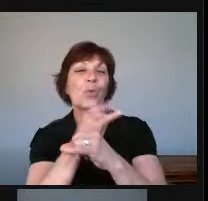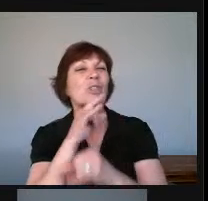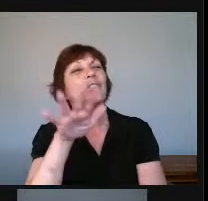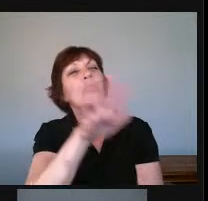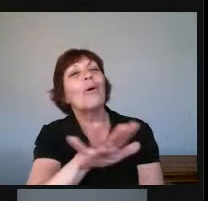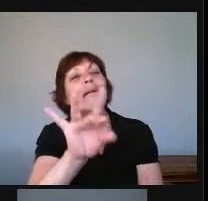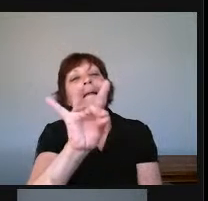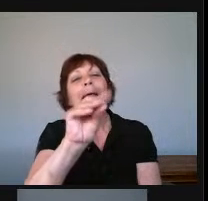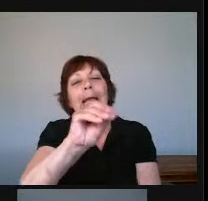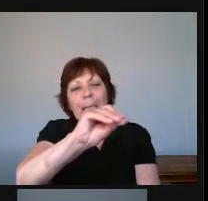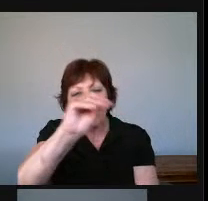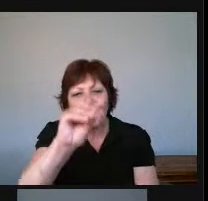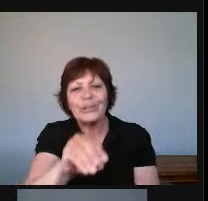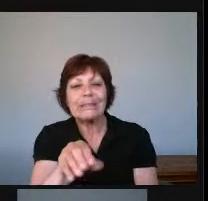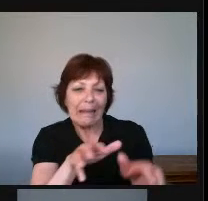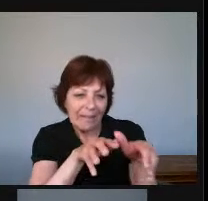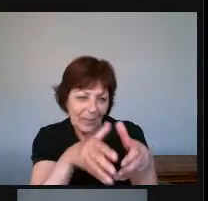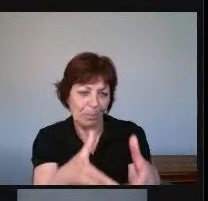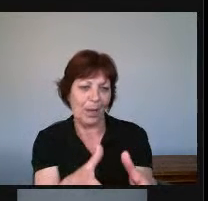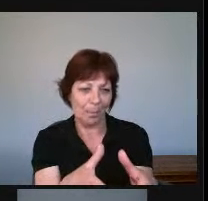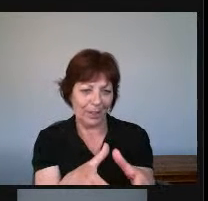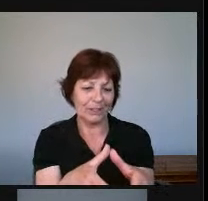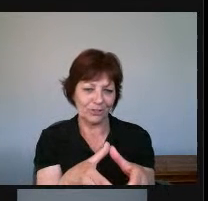of the population.